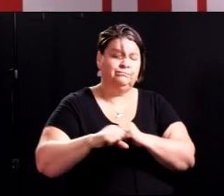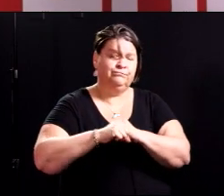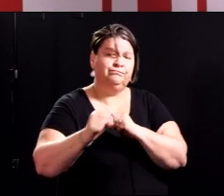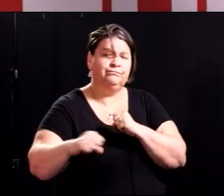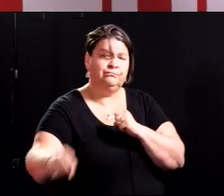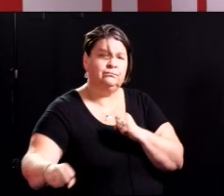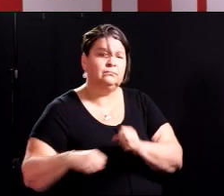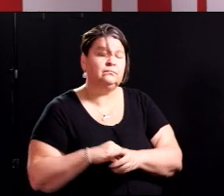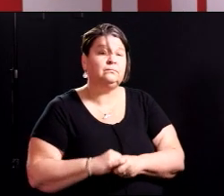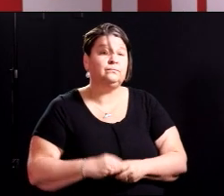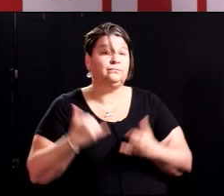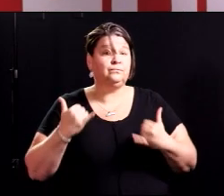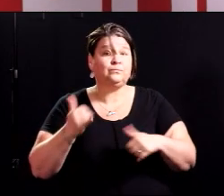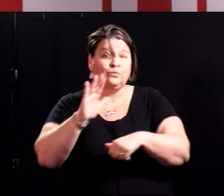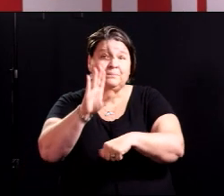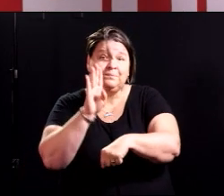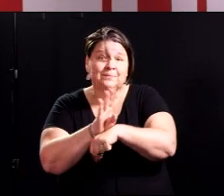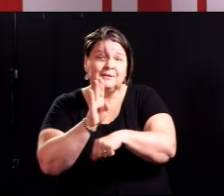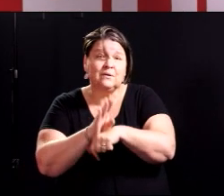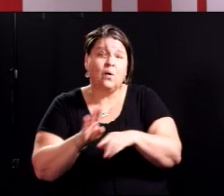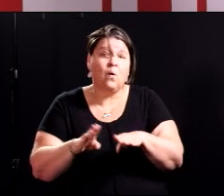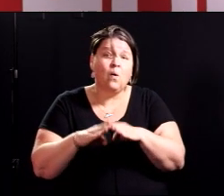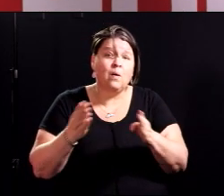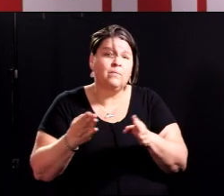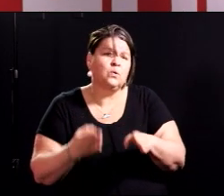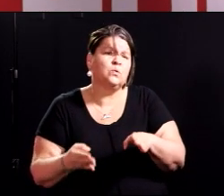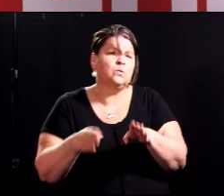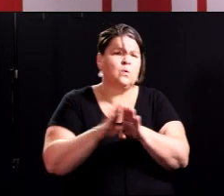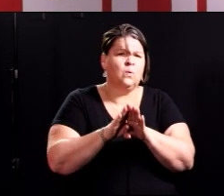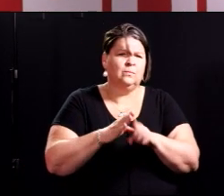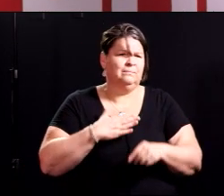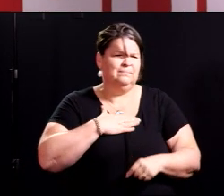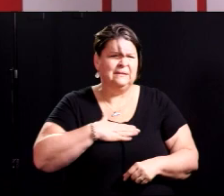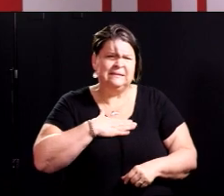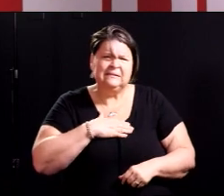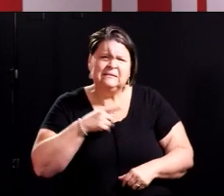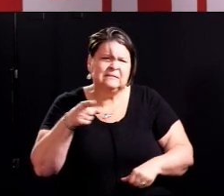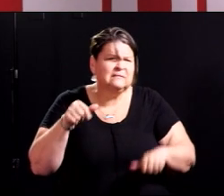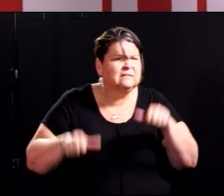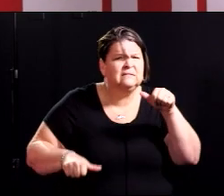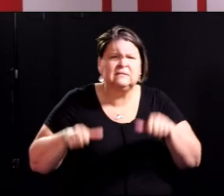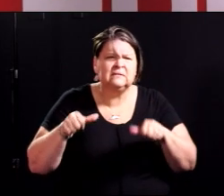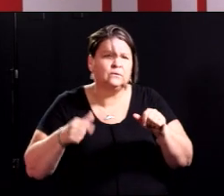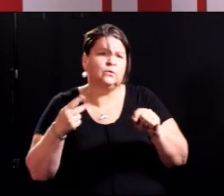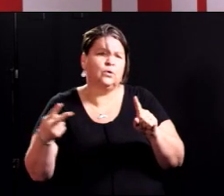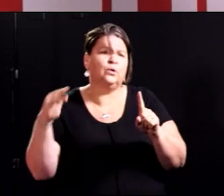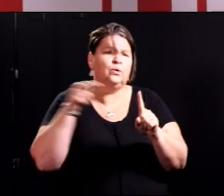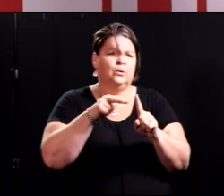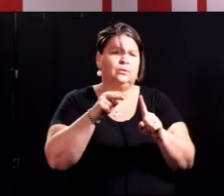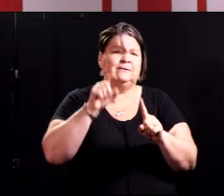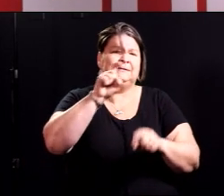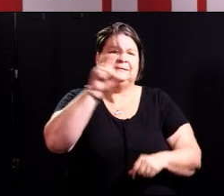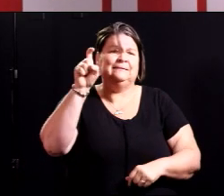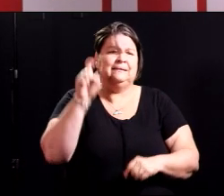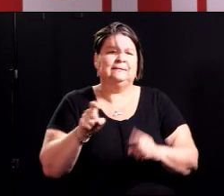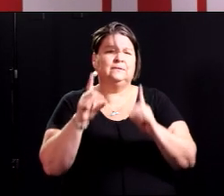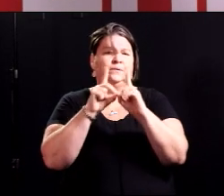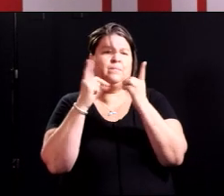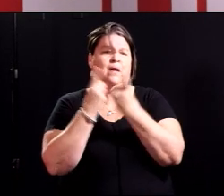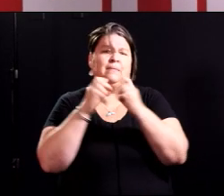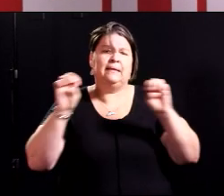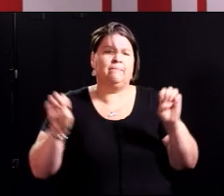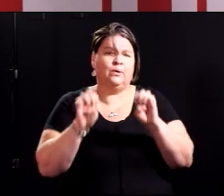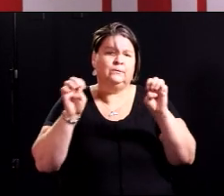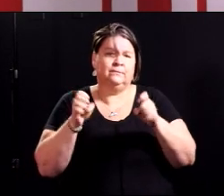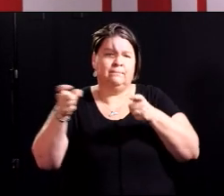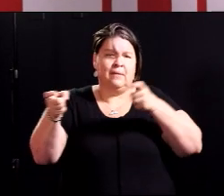can be open or not, direct them to the governor's website. The Texas Department of Emergency Management lists essential